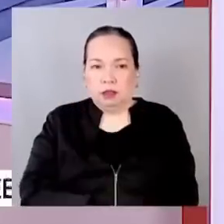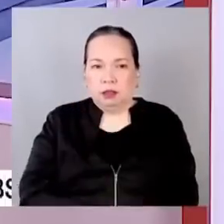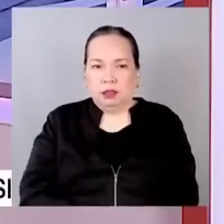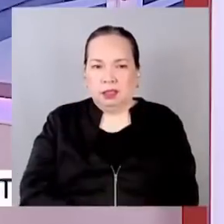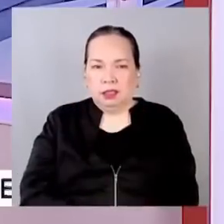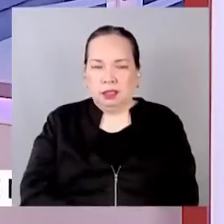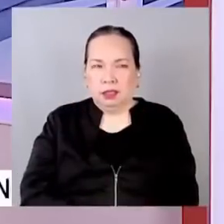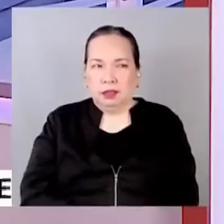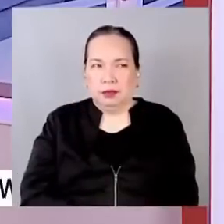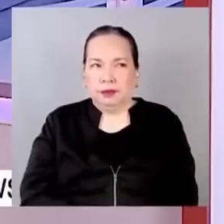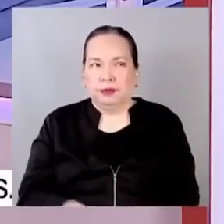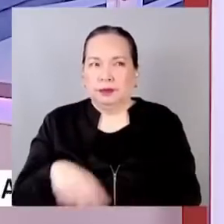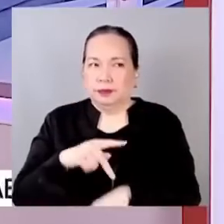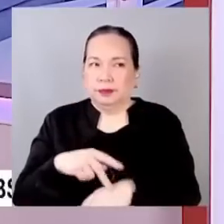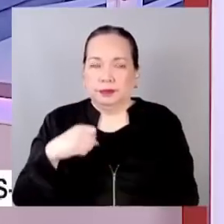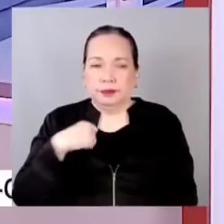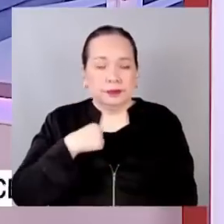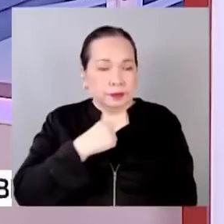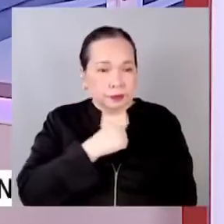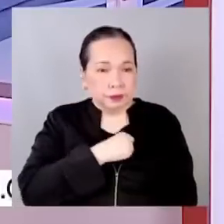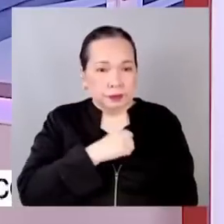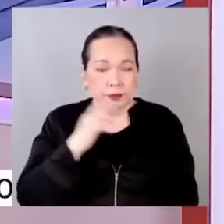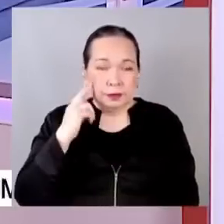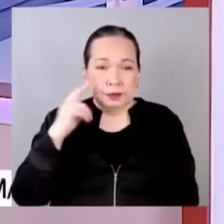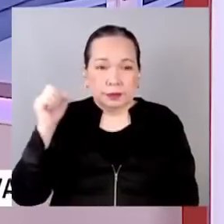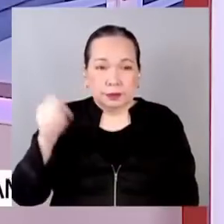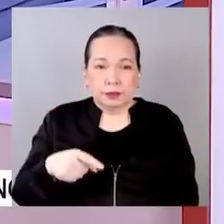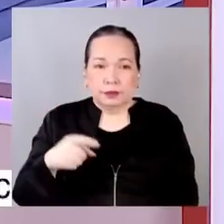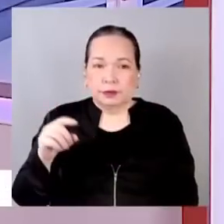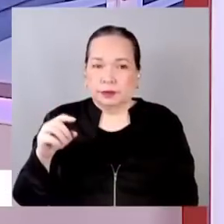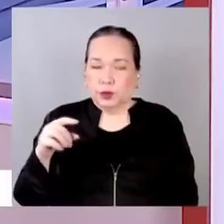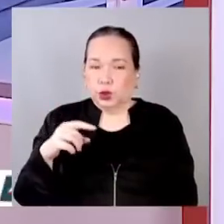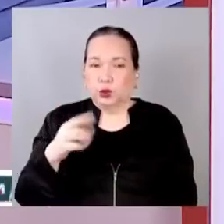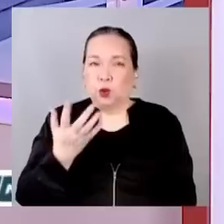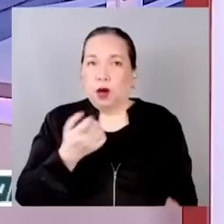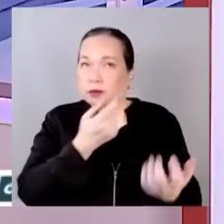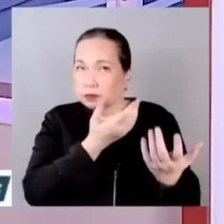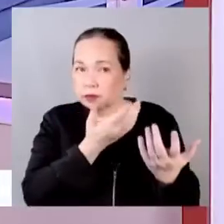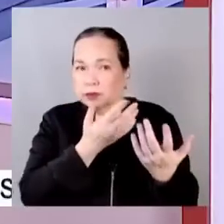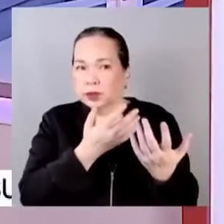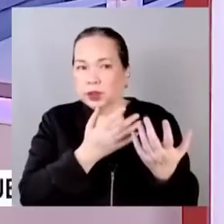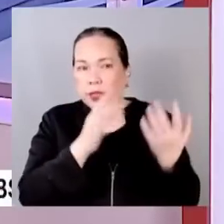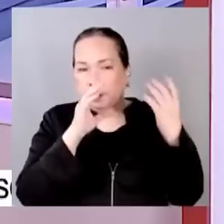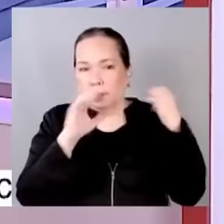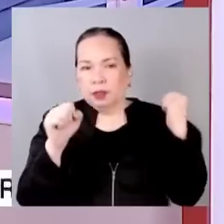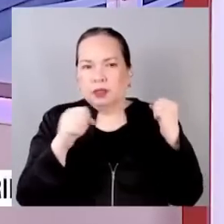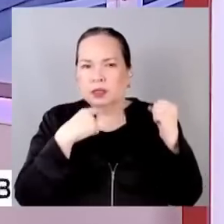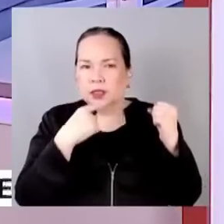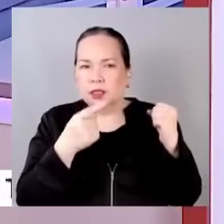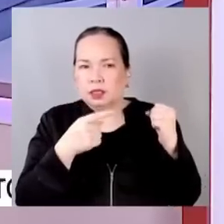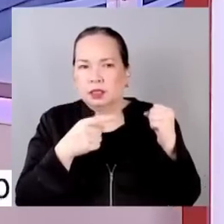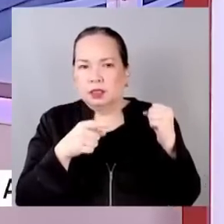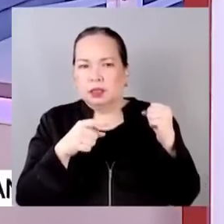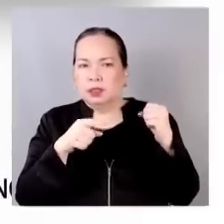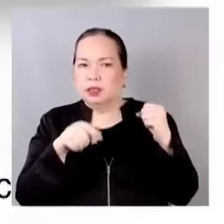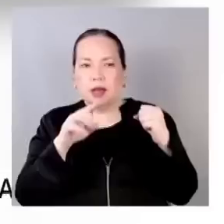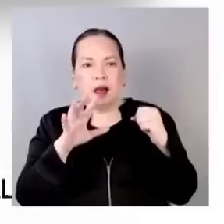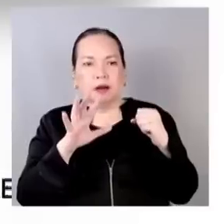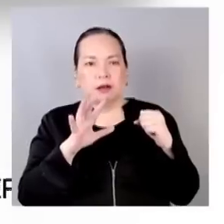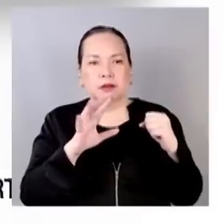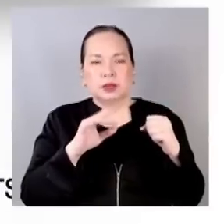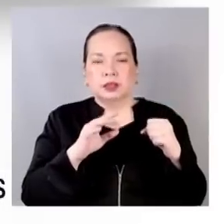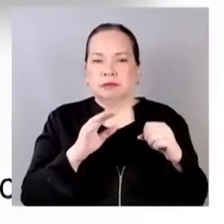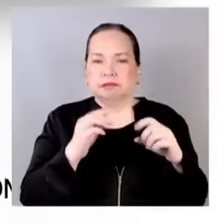Philippine Senator Risa Ontiveros wants Chinese Ambassador to Manila Huang Xilian recalled over his anti-Taiwan advice. Ontiveros